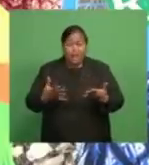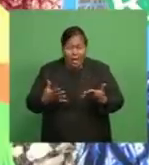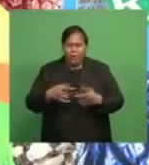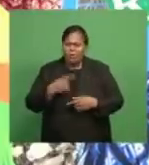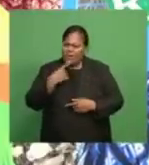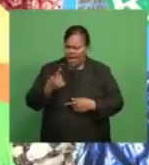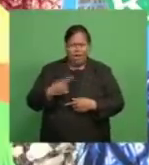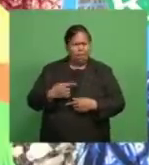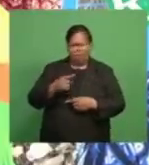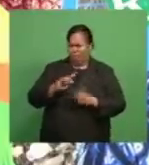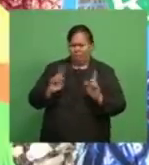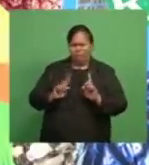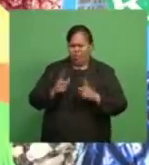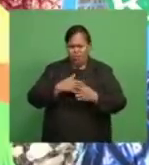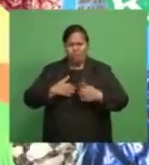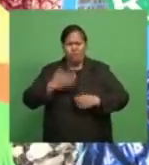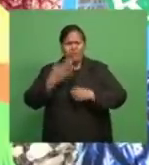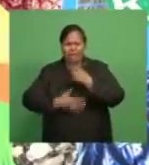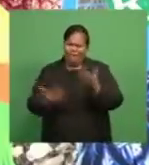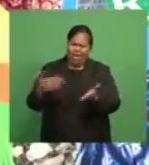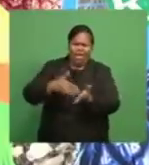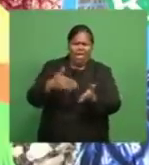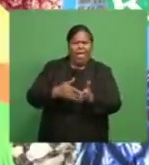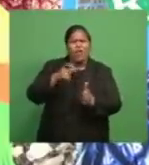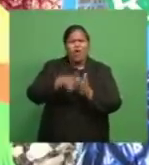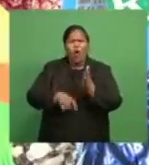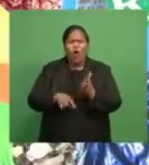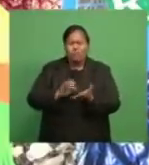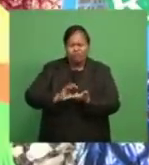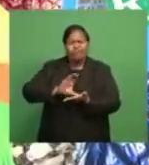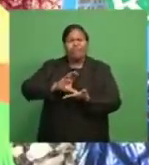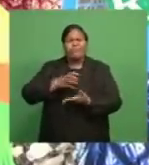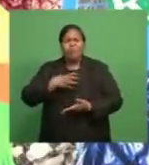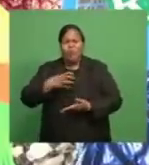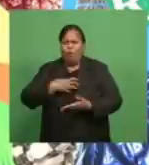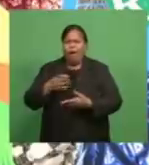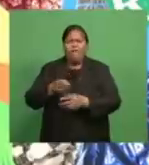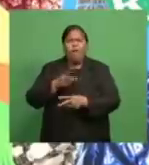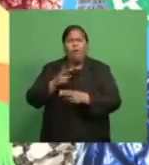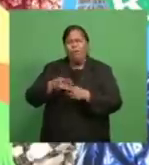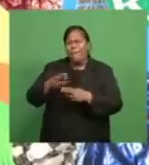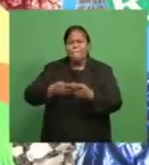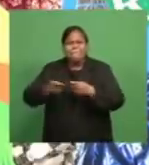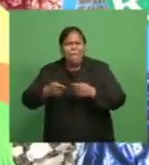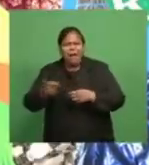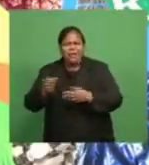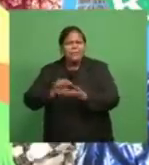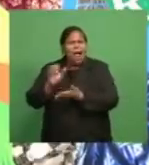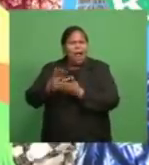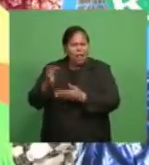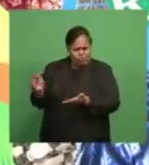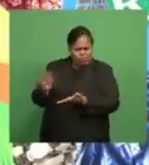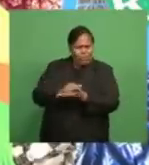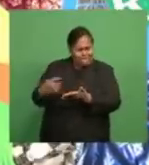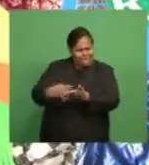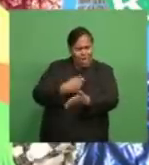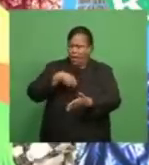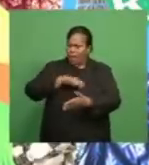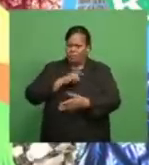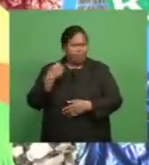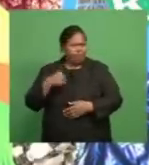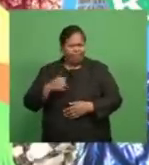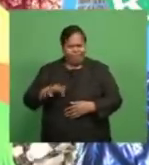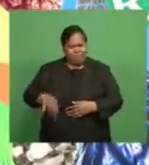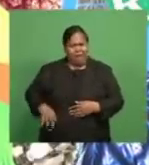that agro-marketing is taking advantage of this initiative to rake in extra revenue by marking up prices of the produce when reselling